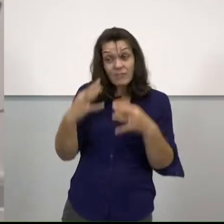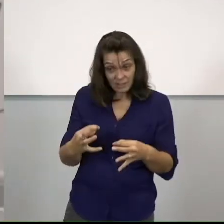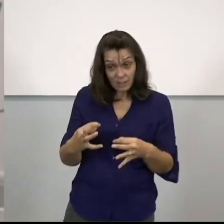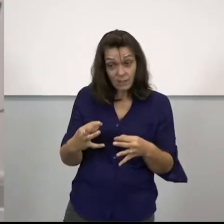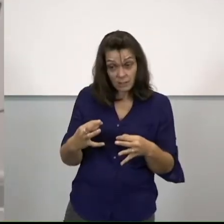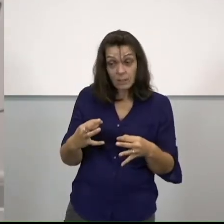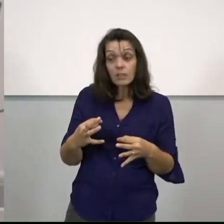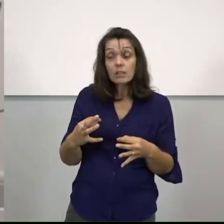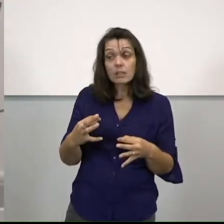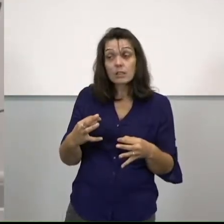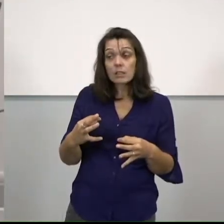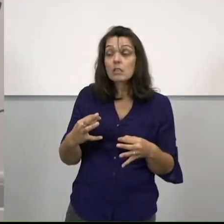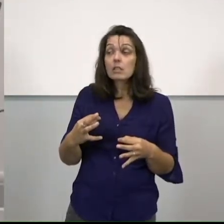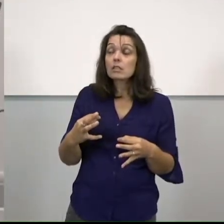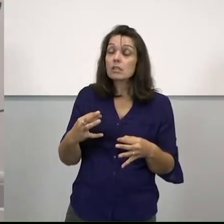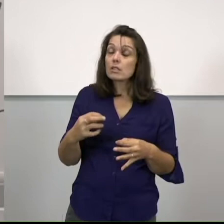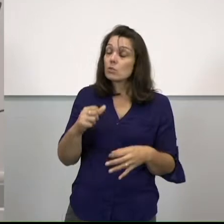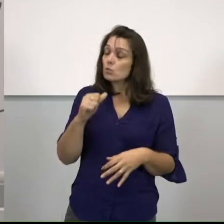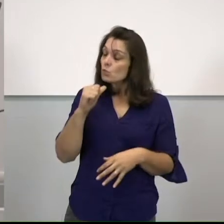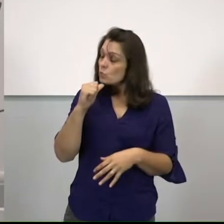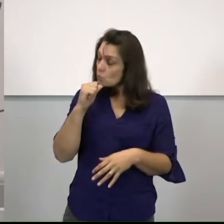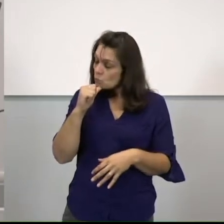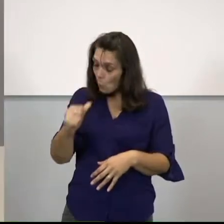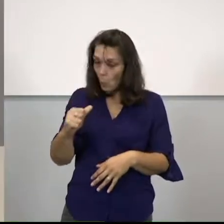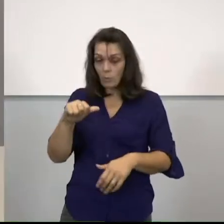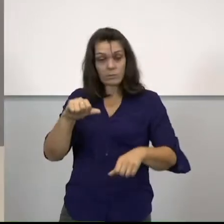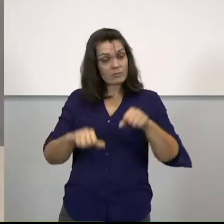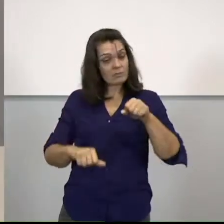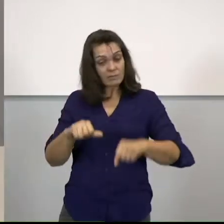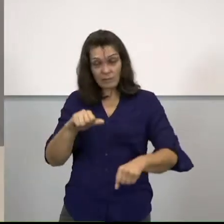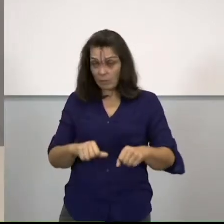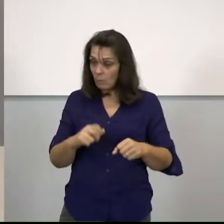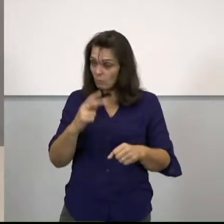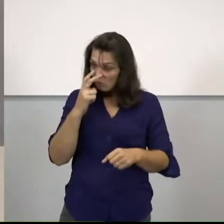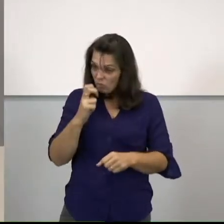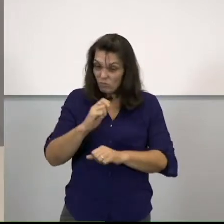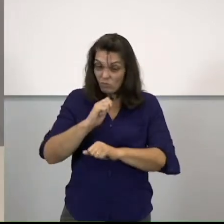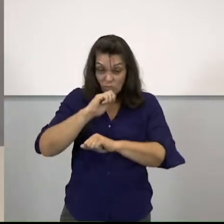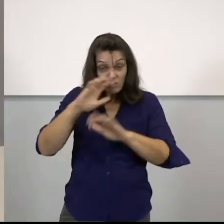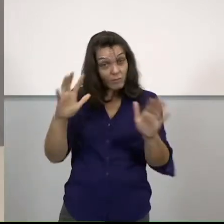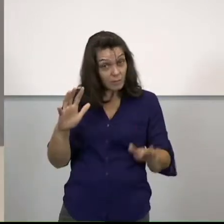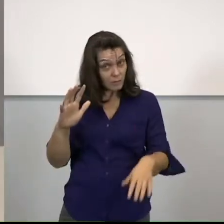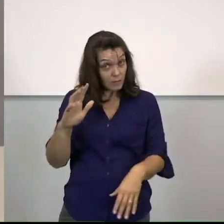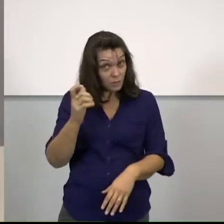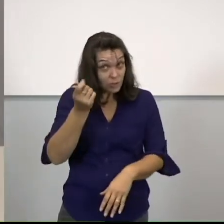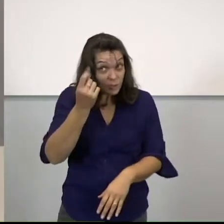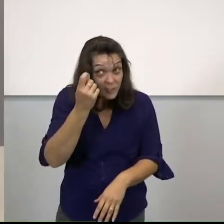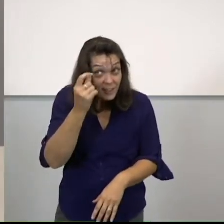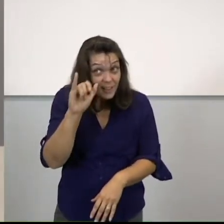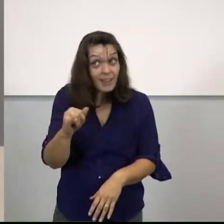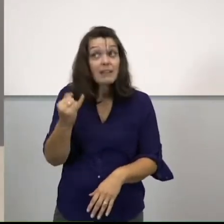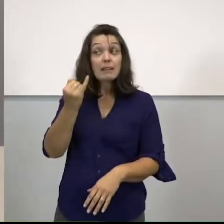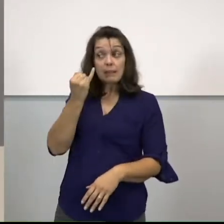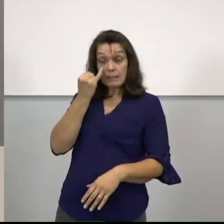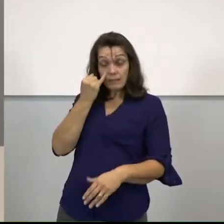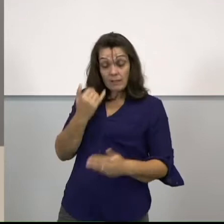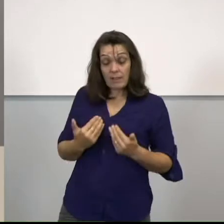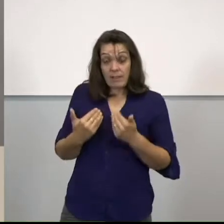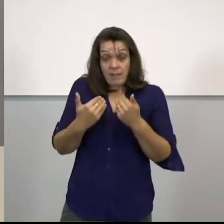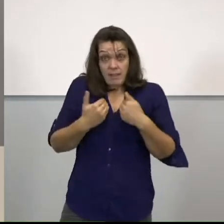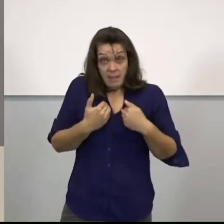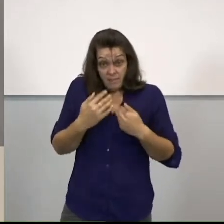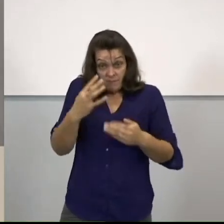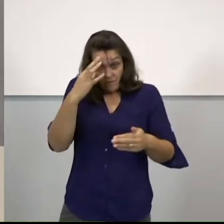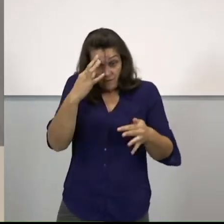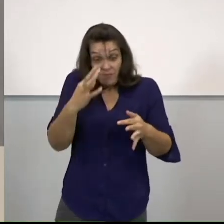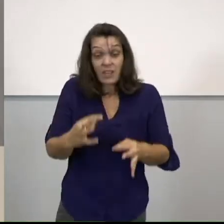do not doubt. Did you hear that? If you had faith and